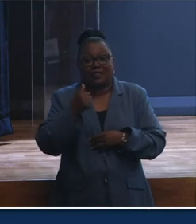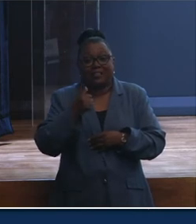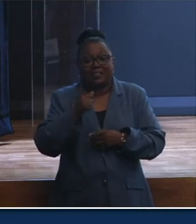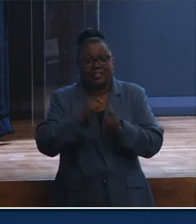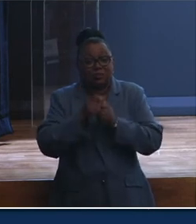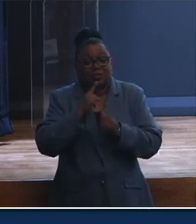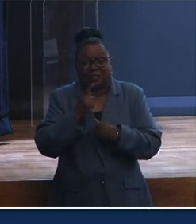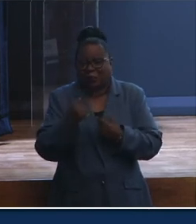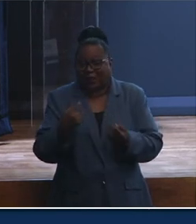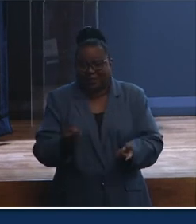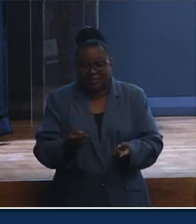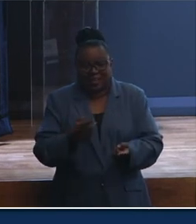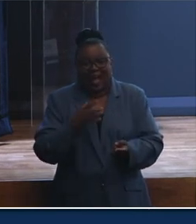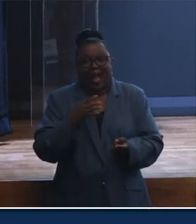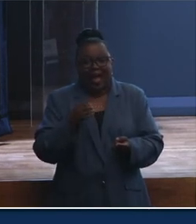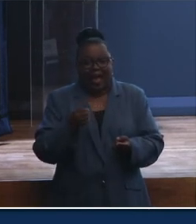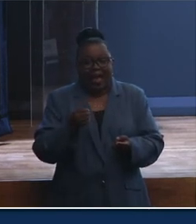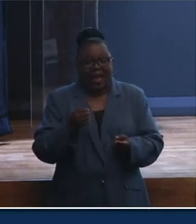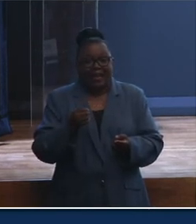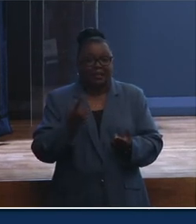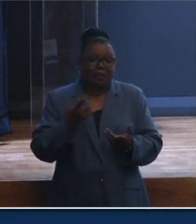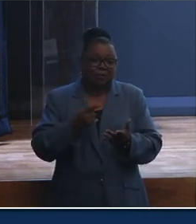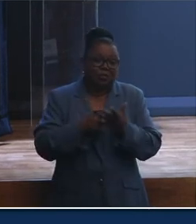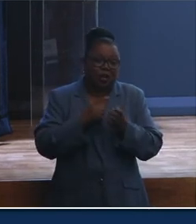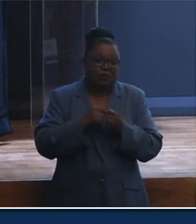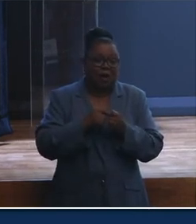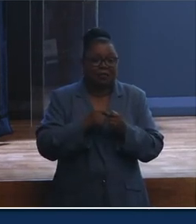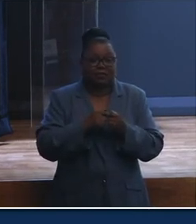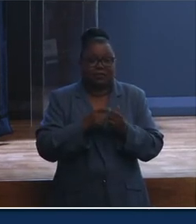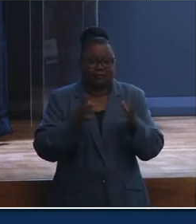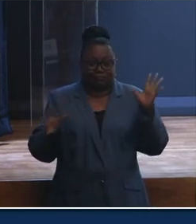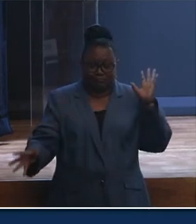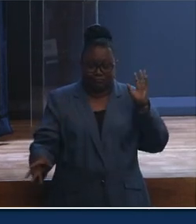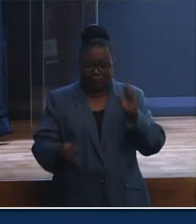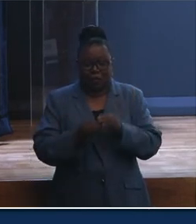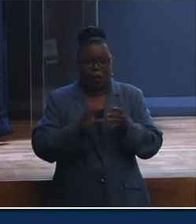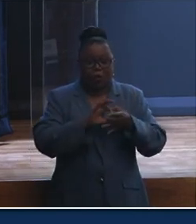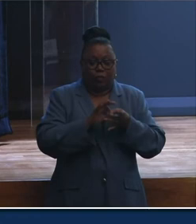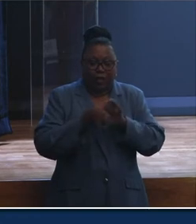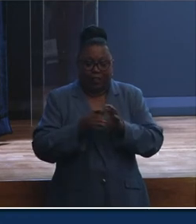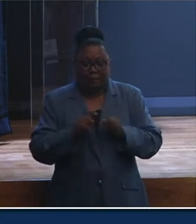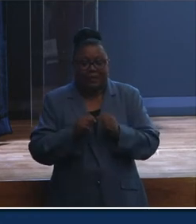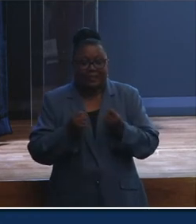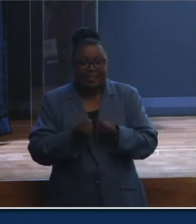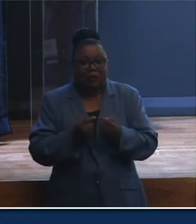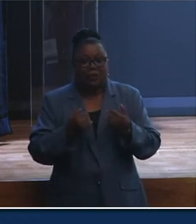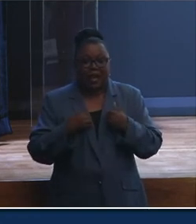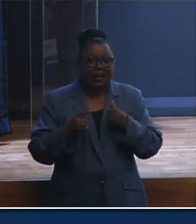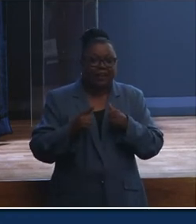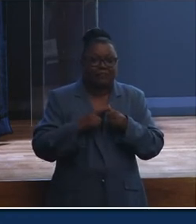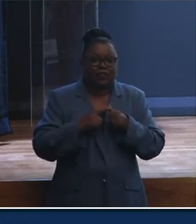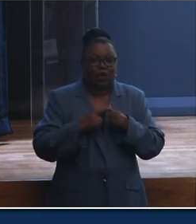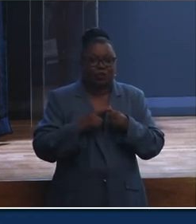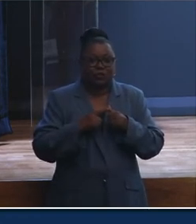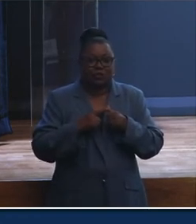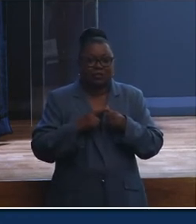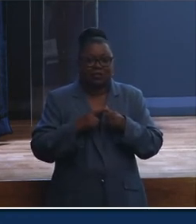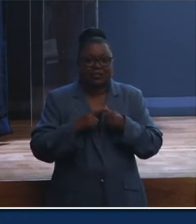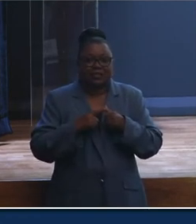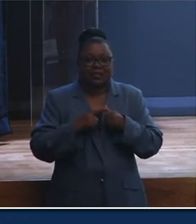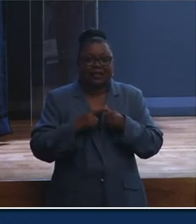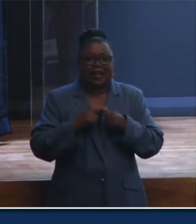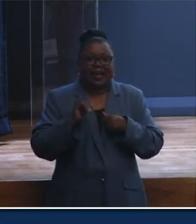there is. And you talk about the makeup of the Olympic team. We had our first indigenous